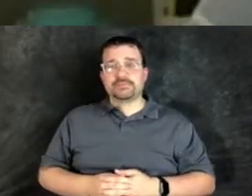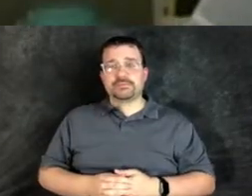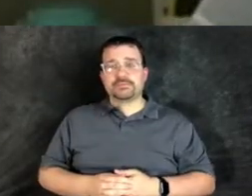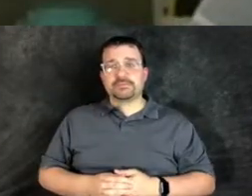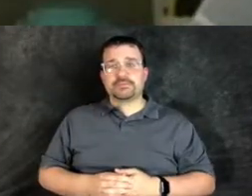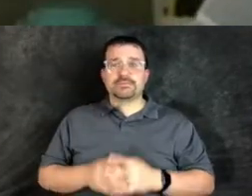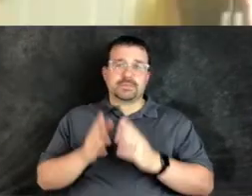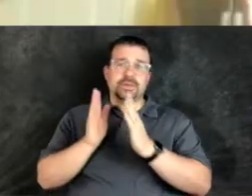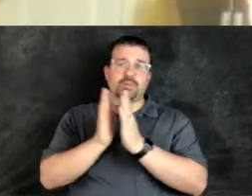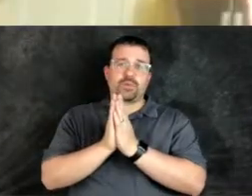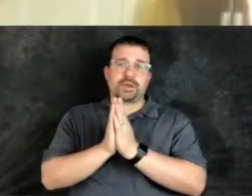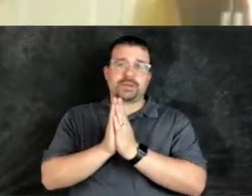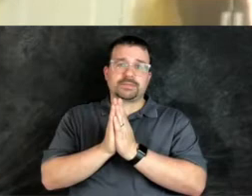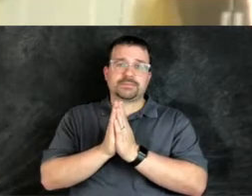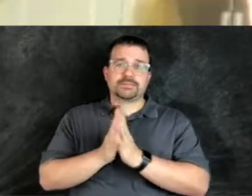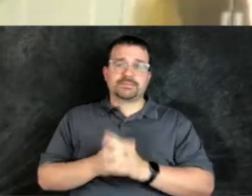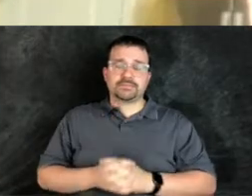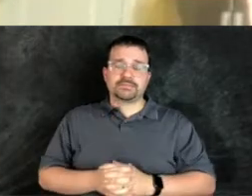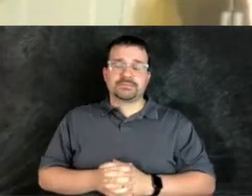Let us pray.